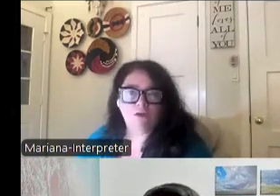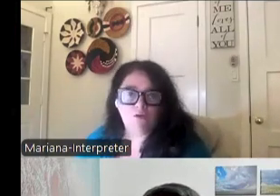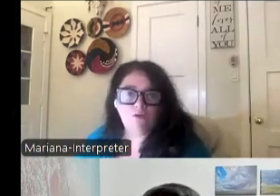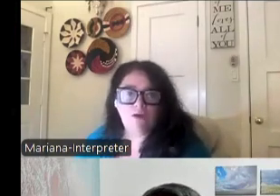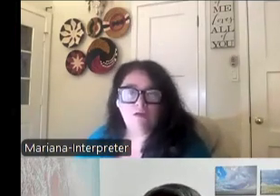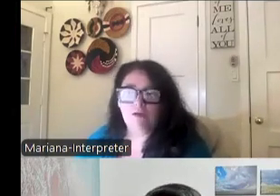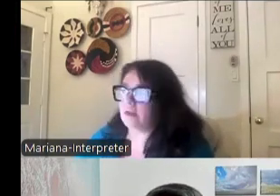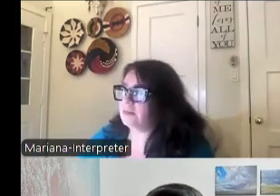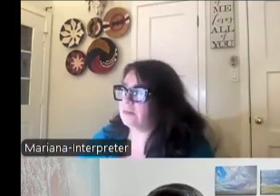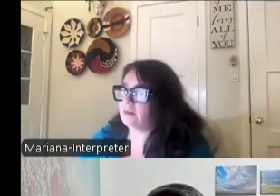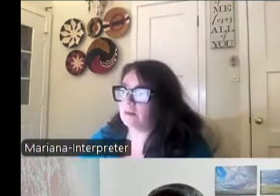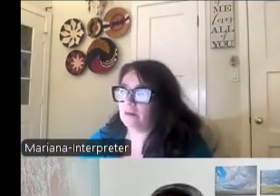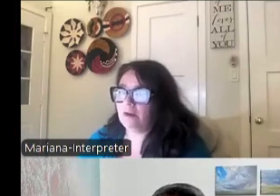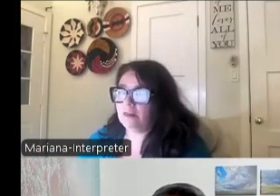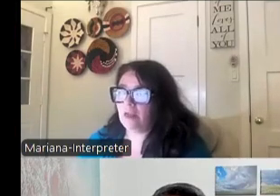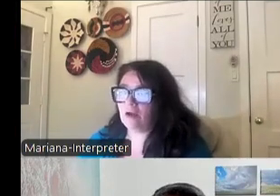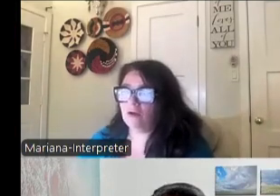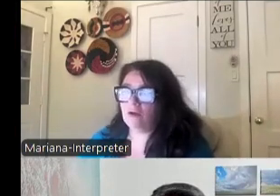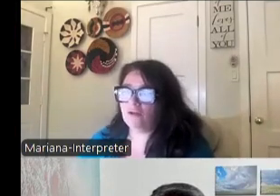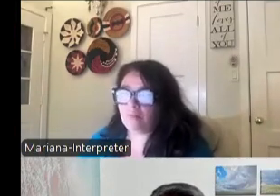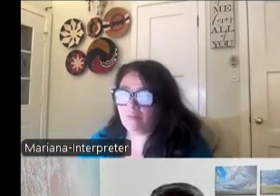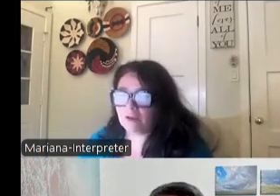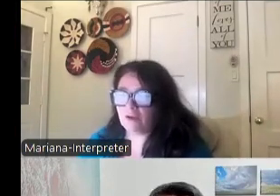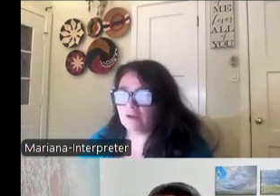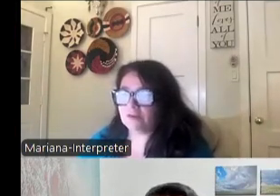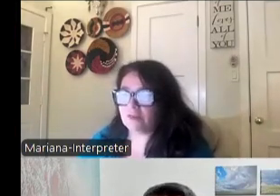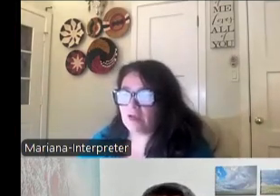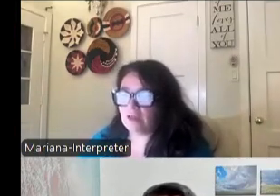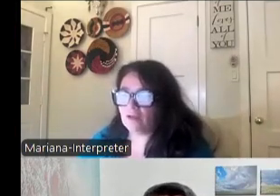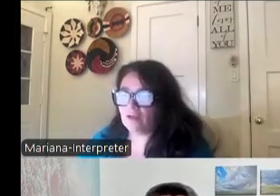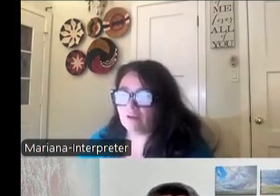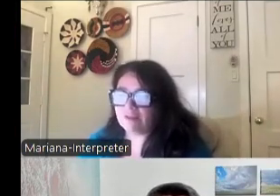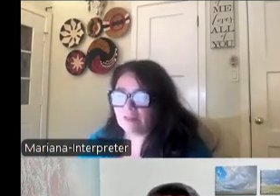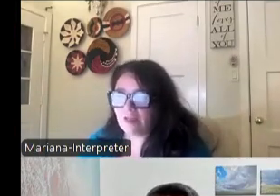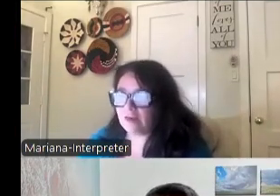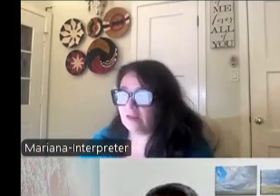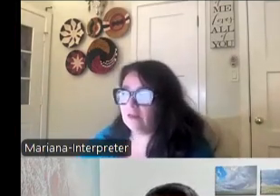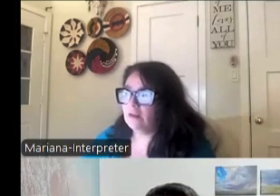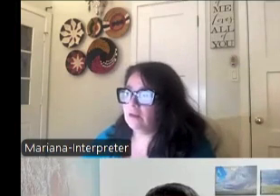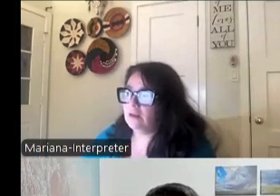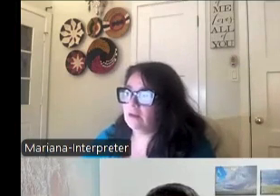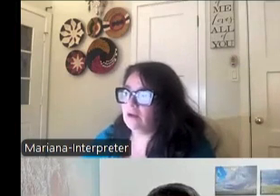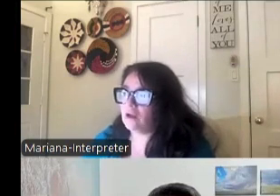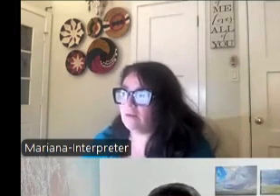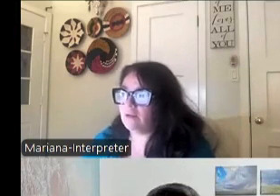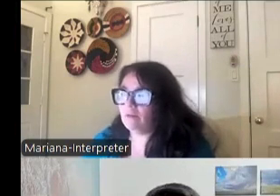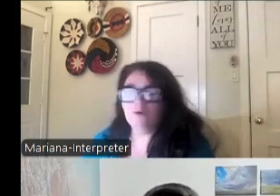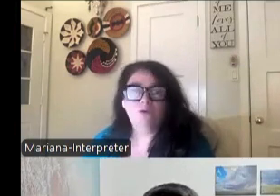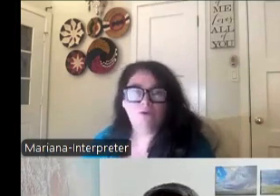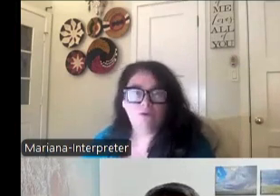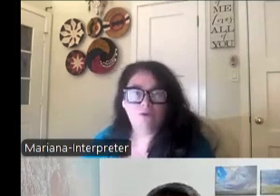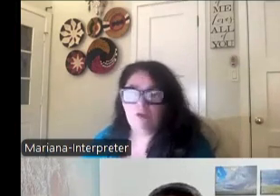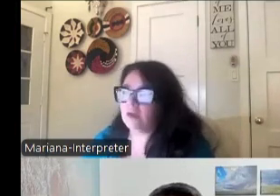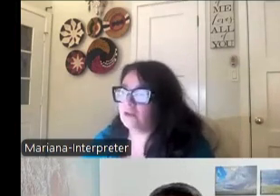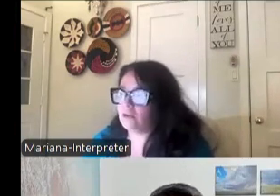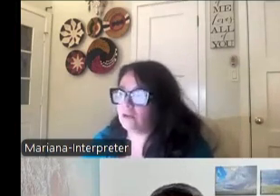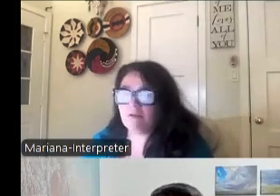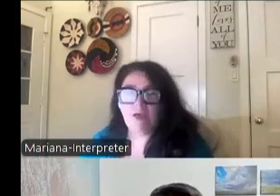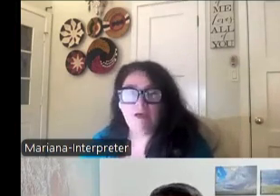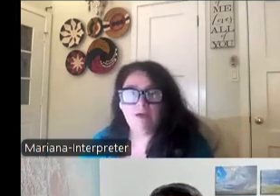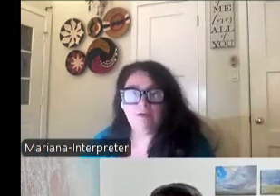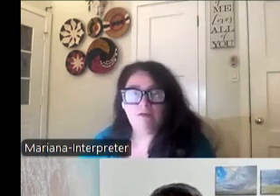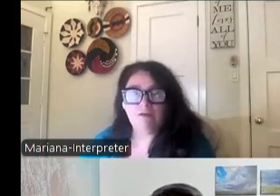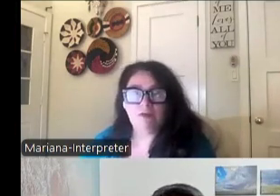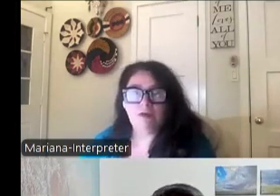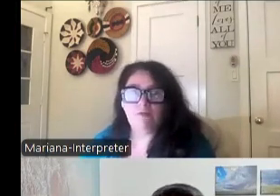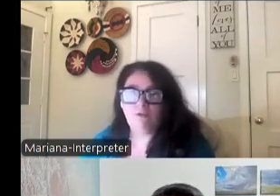indication that it generally has and probably will, what we see is that there's still a lot of cold water, very chilly ocean water off